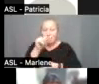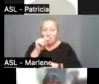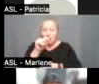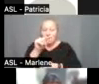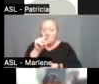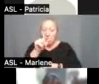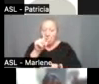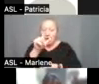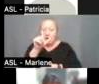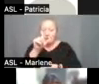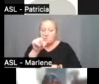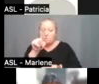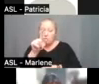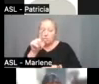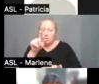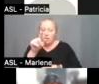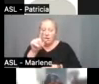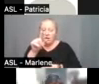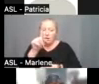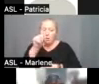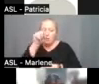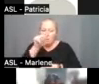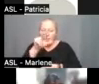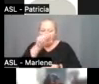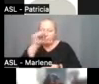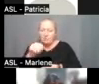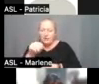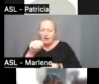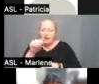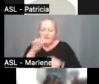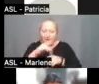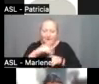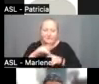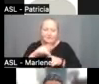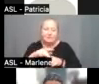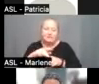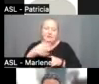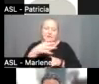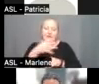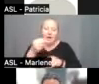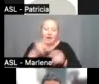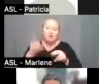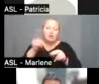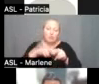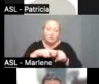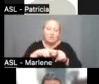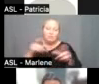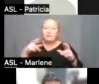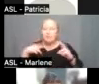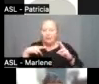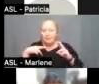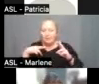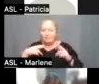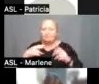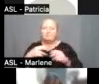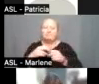22 this year we did have a 1.3 percent vacancy um we did have increased um retirements um